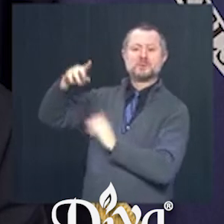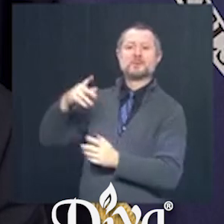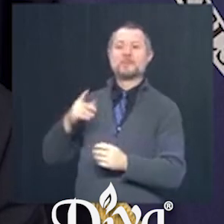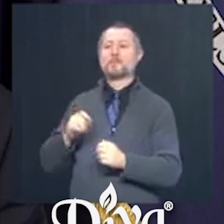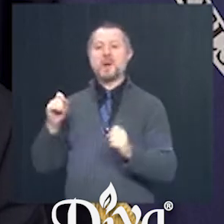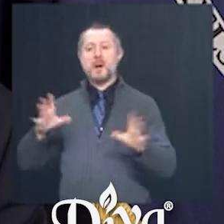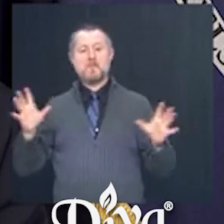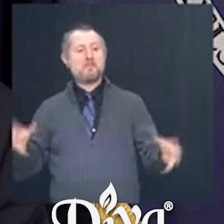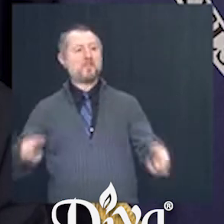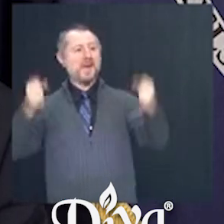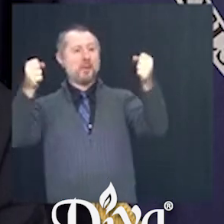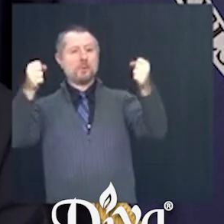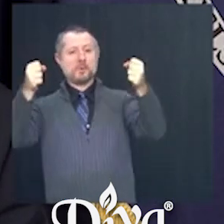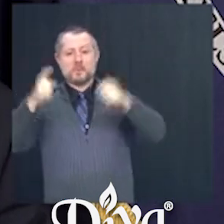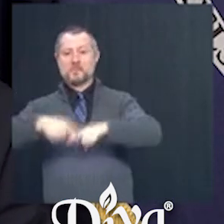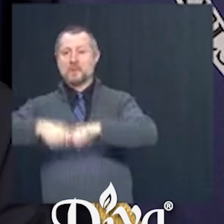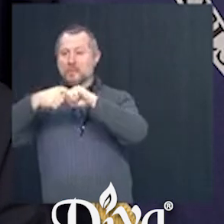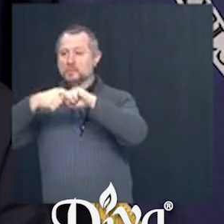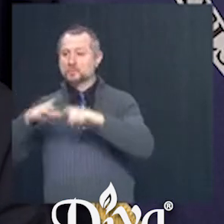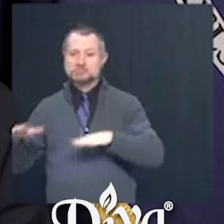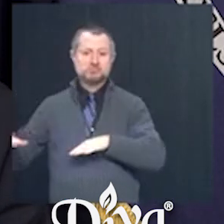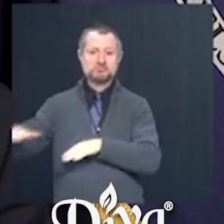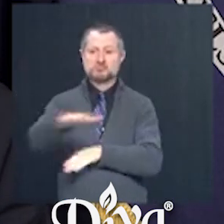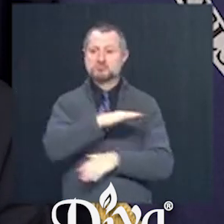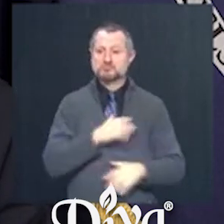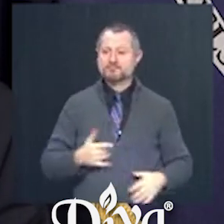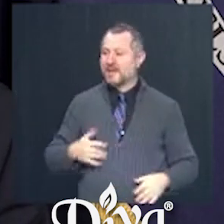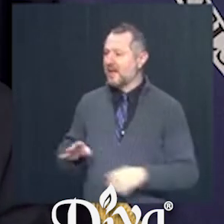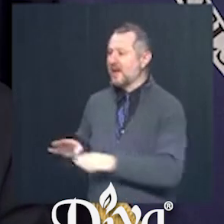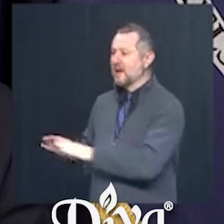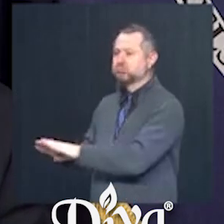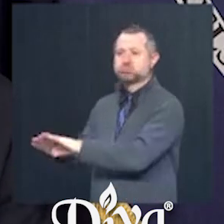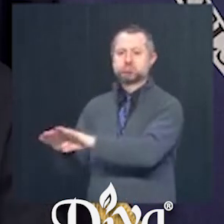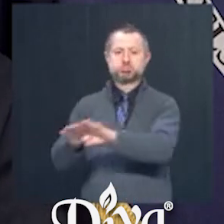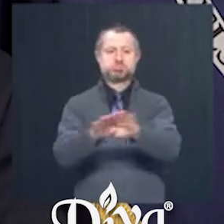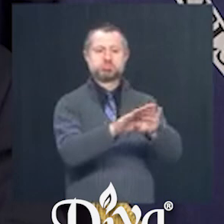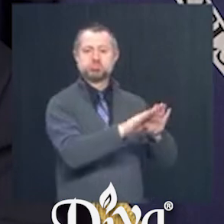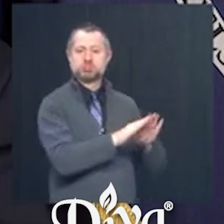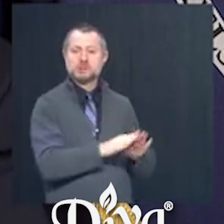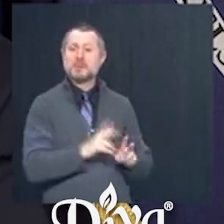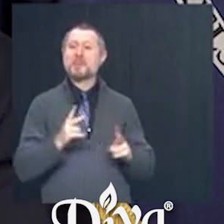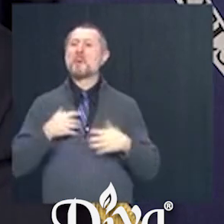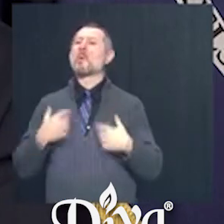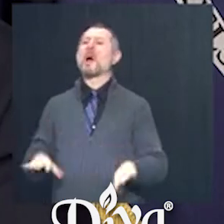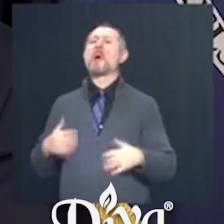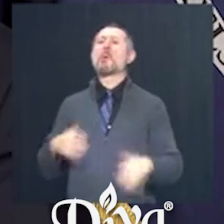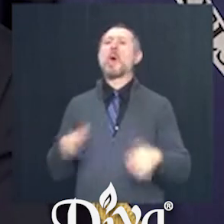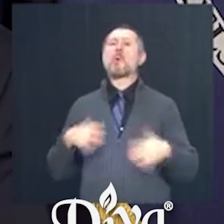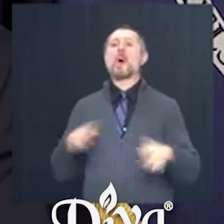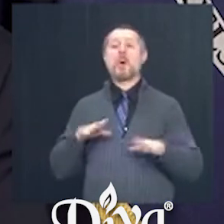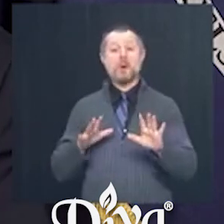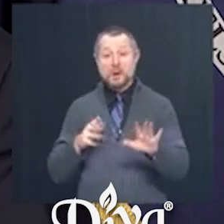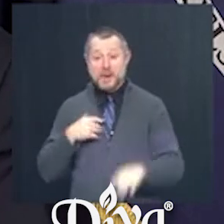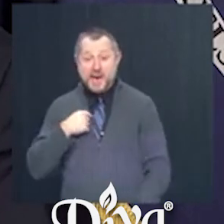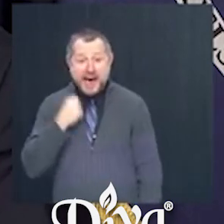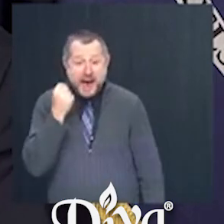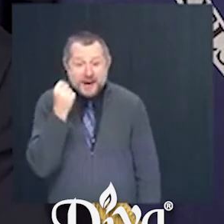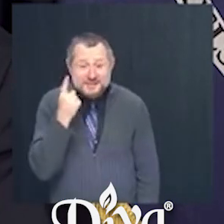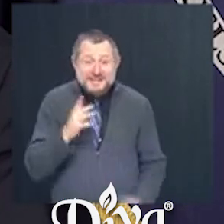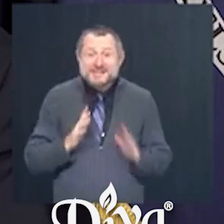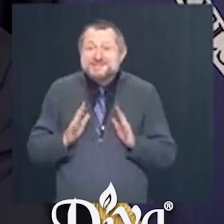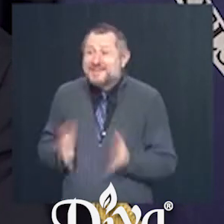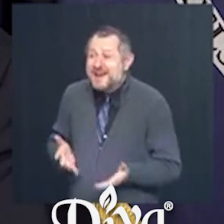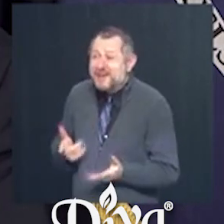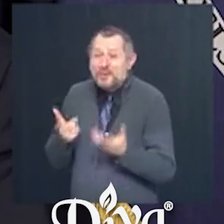pause and go back to closure. Oh, we don't want to do that, we don't want to do that. Then you